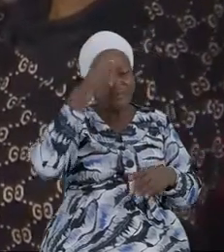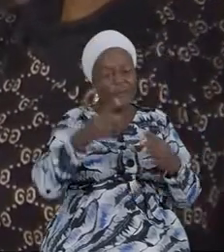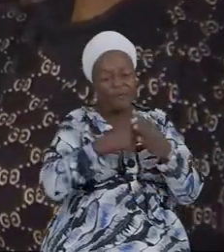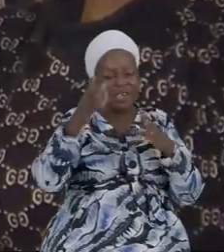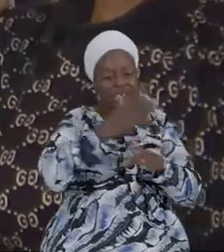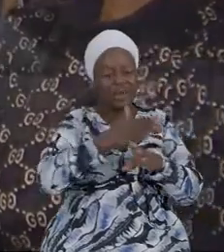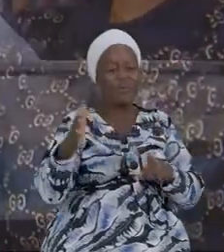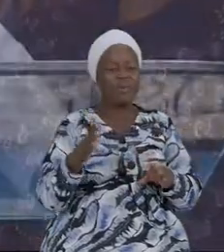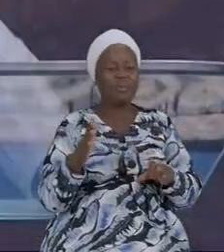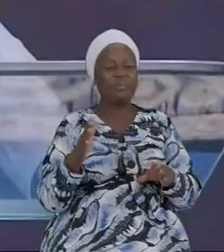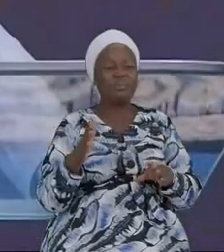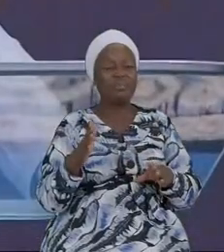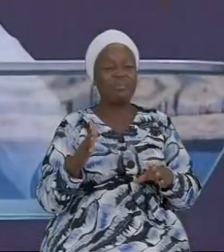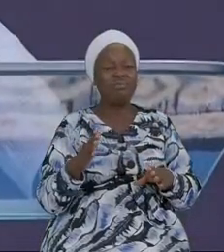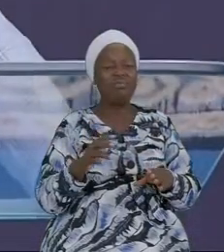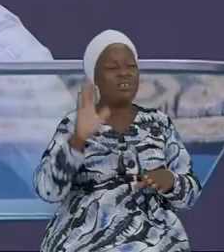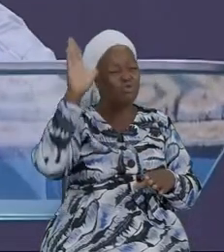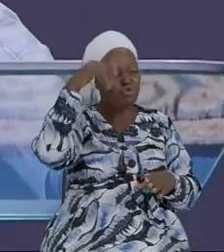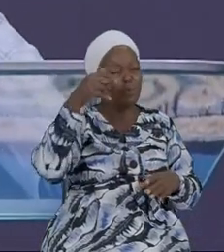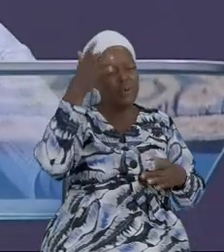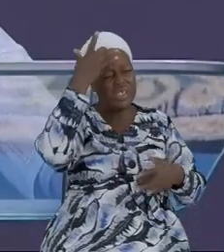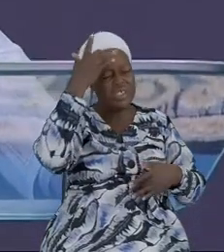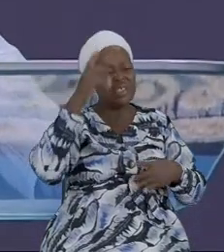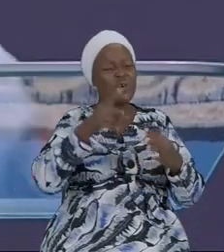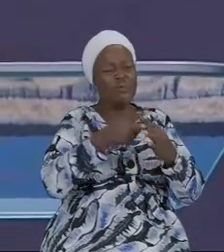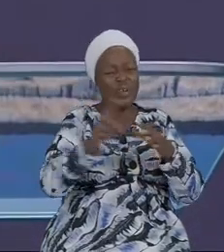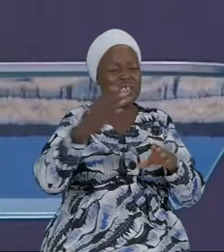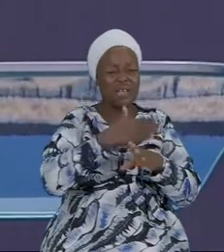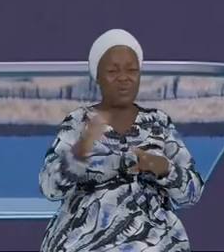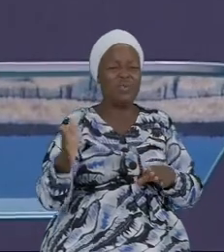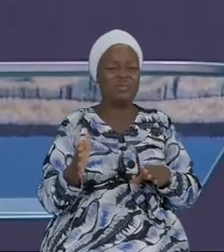away. Incurable disease, vanish away.